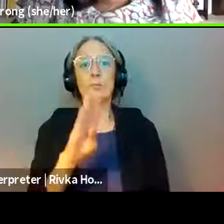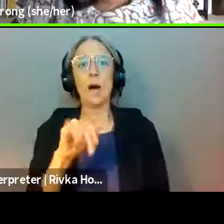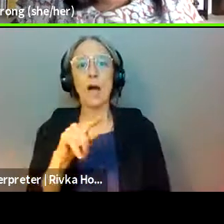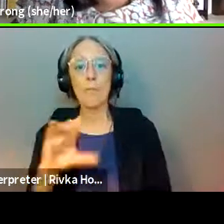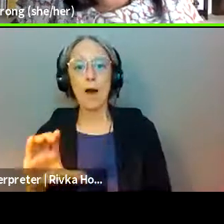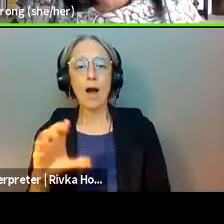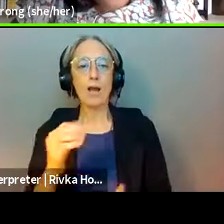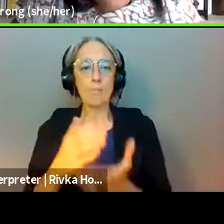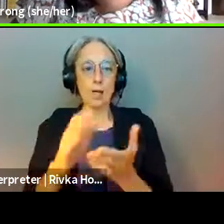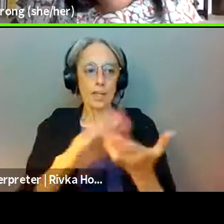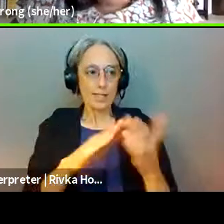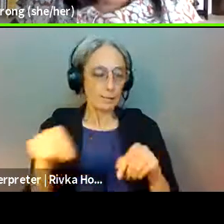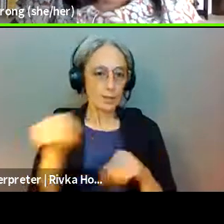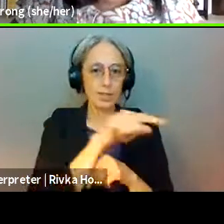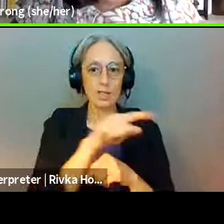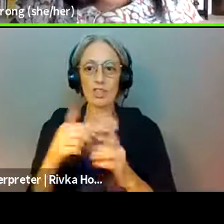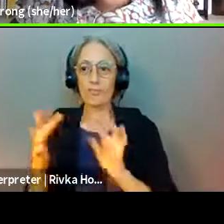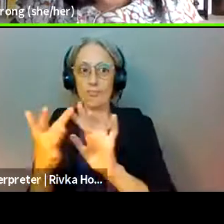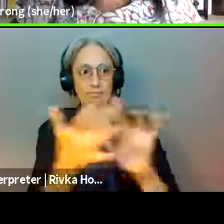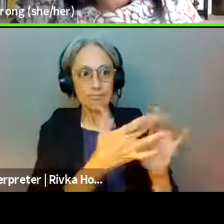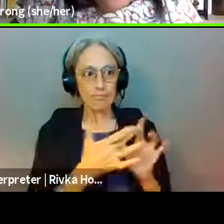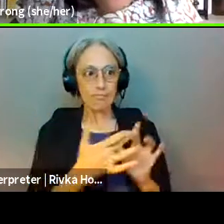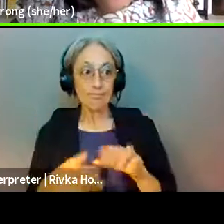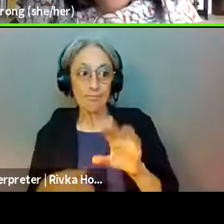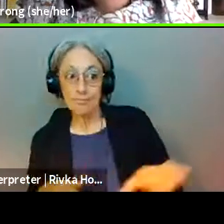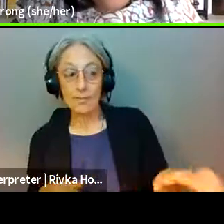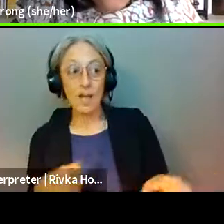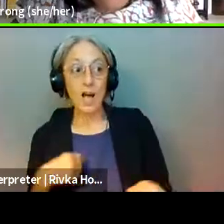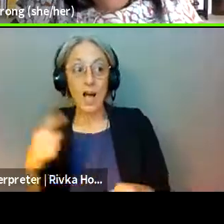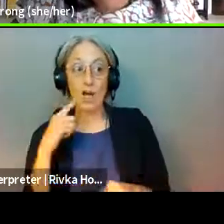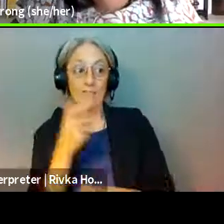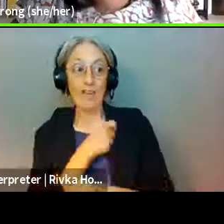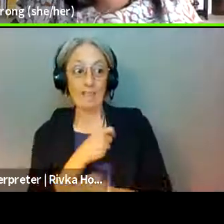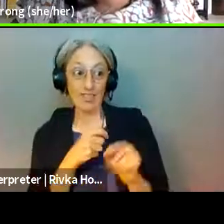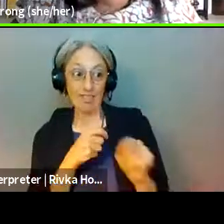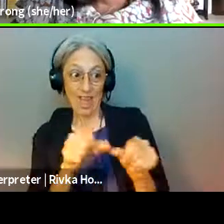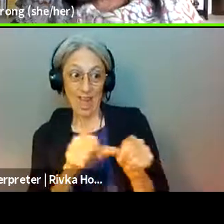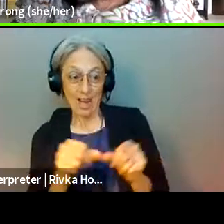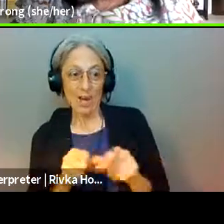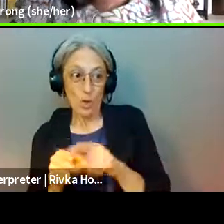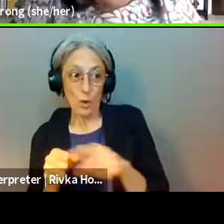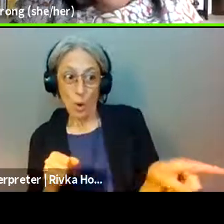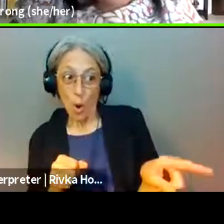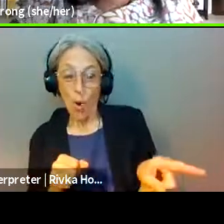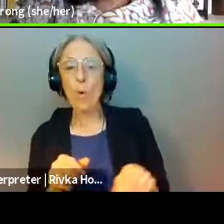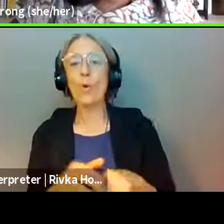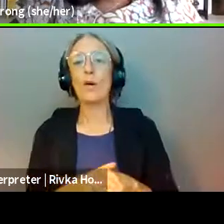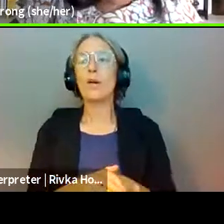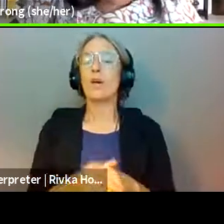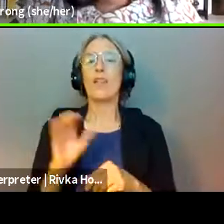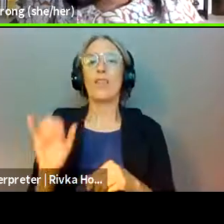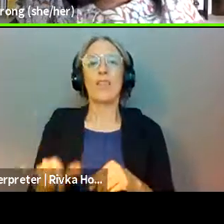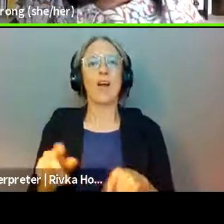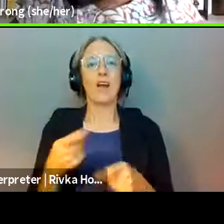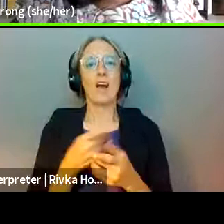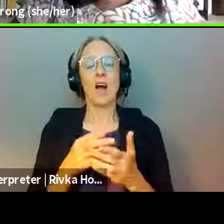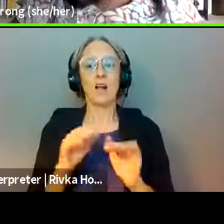communities to say, hey, we heard that there's vaccines at this location, why don't you go there? And sometimes the